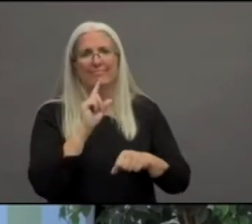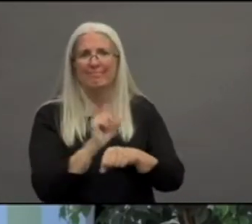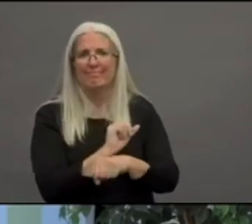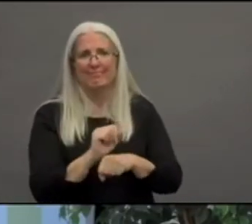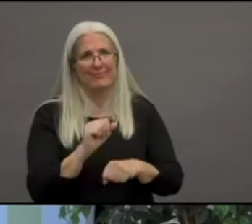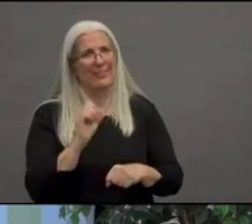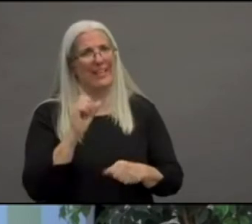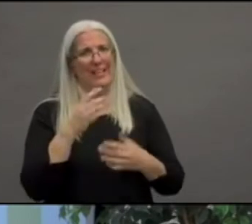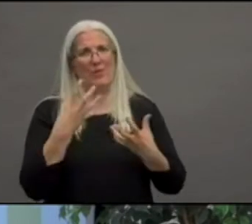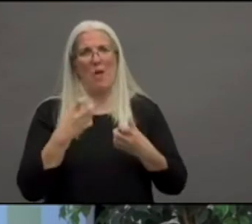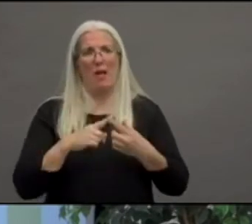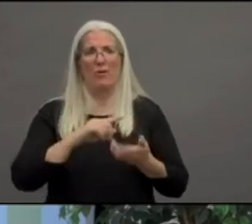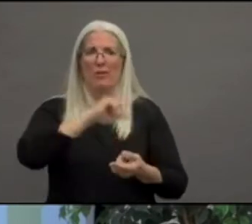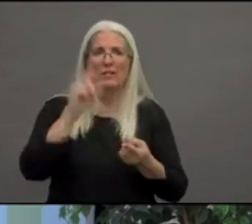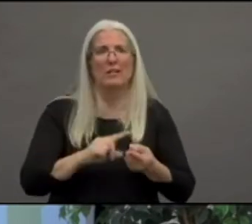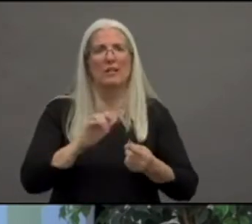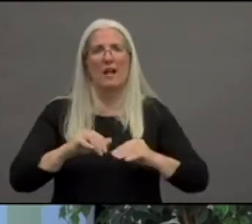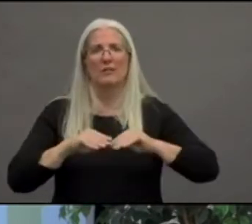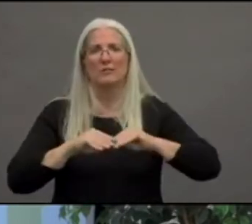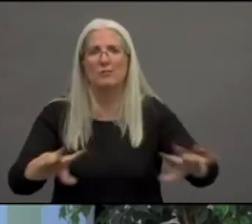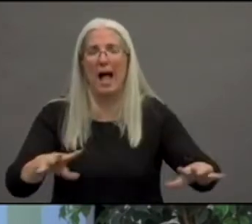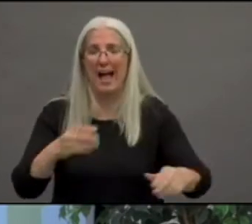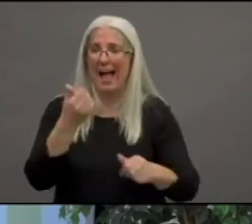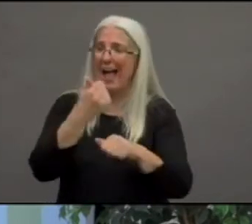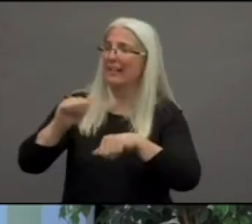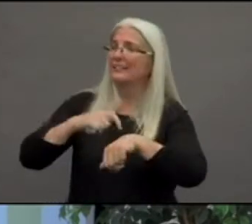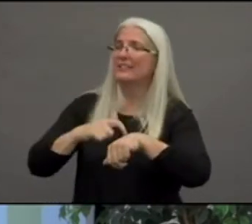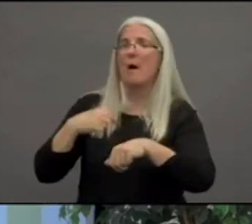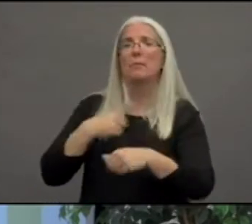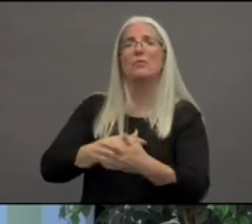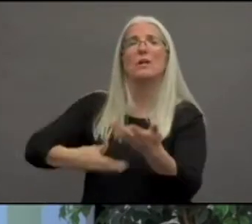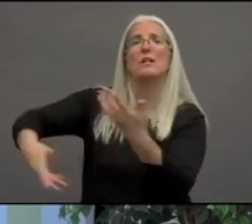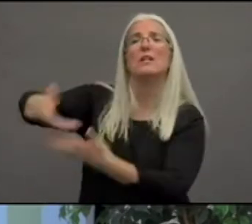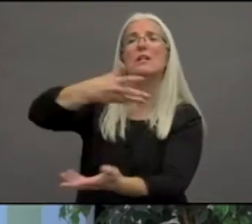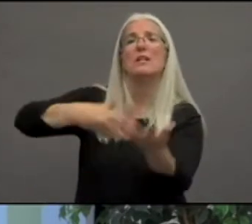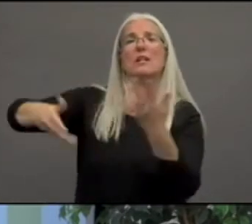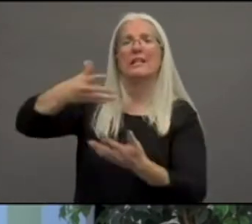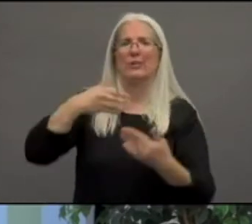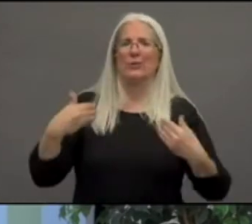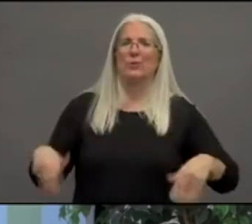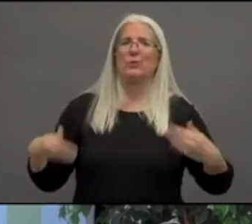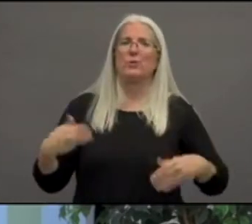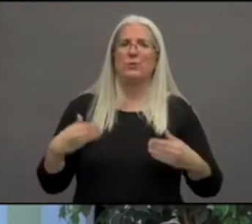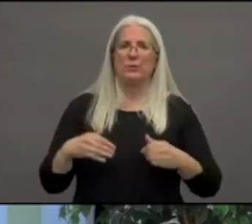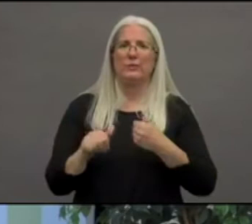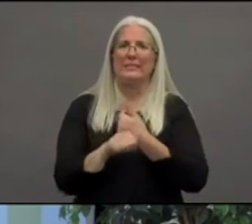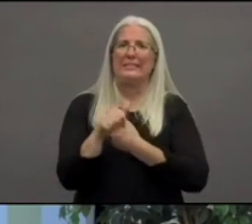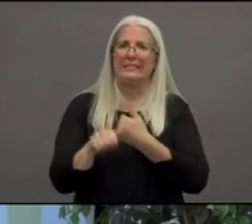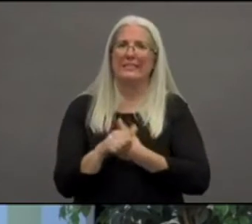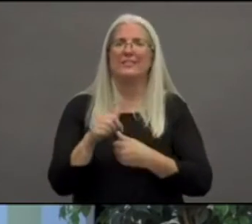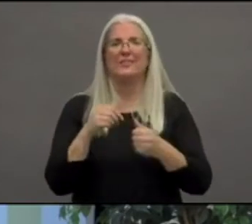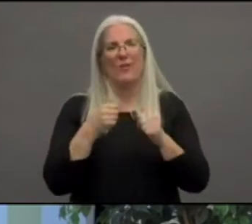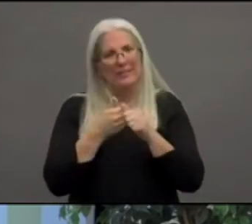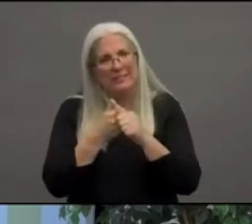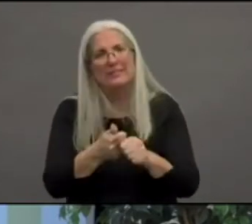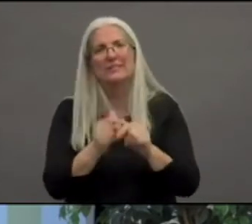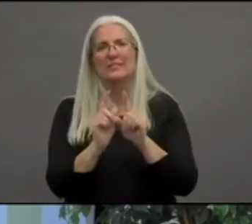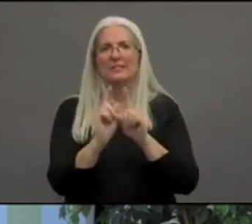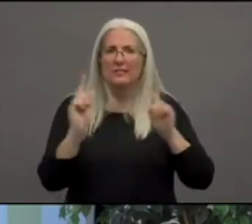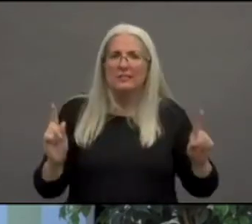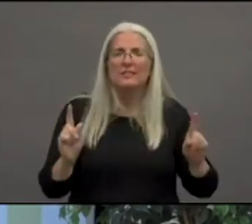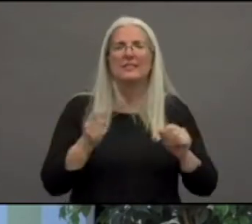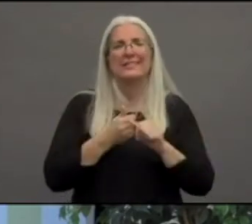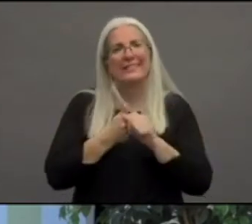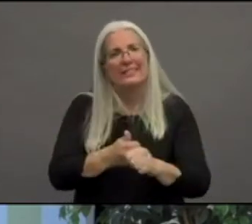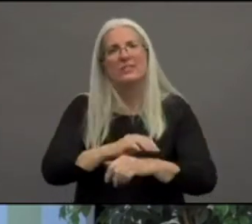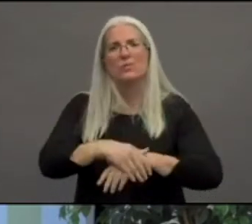people, that is a risk of exposure. We can minimize it by all the social distancing protocols and guidelines, but every single